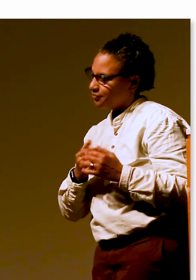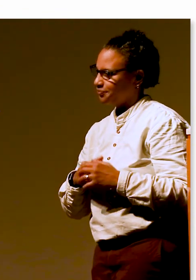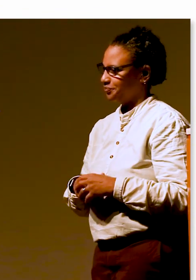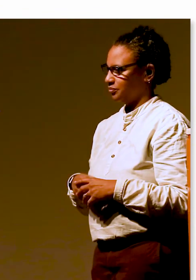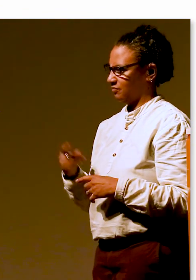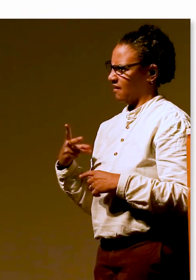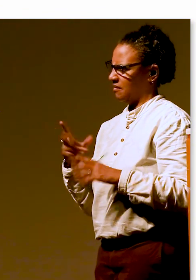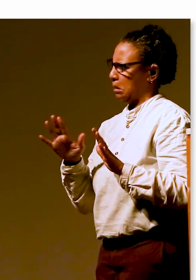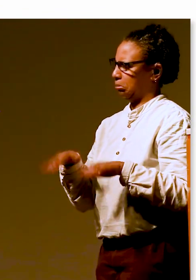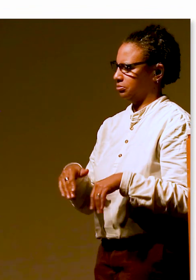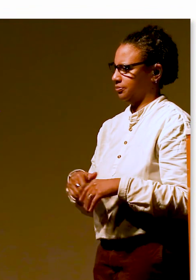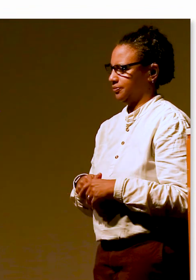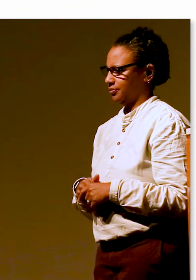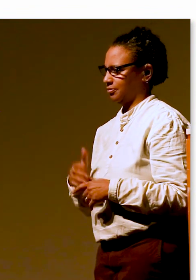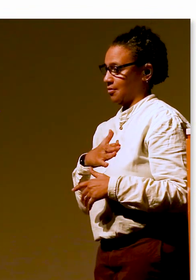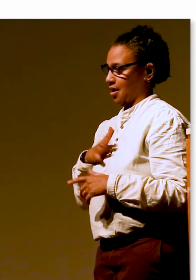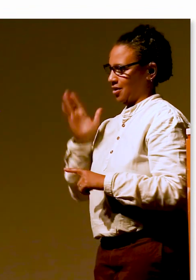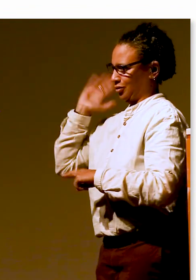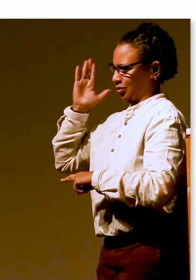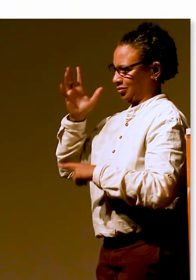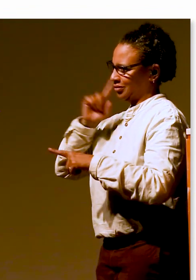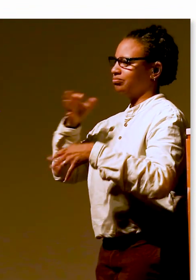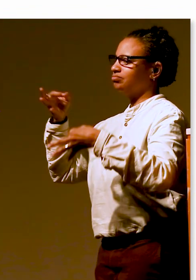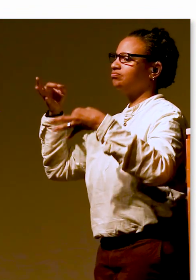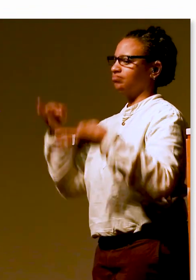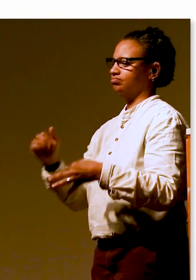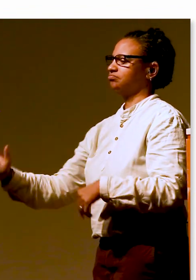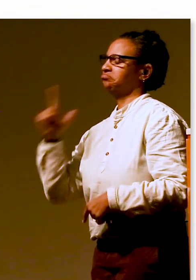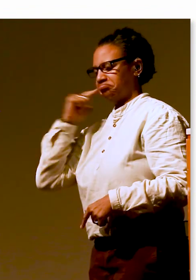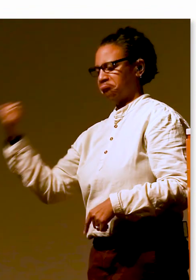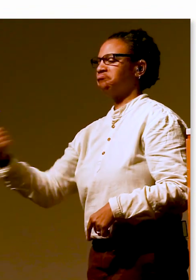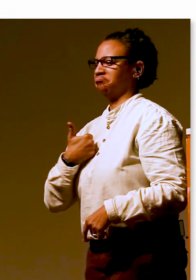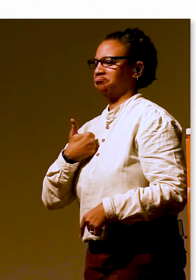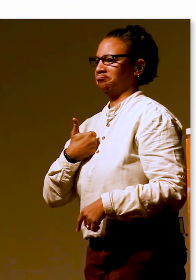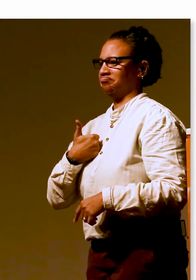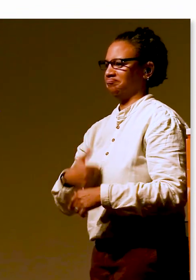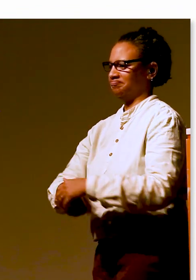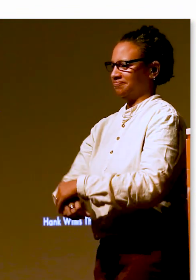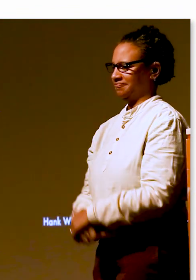It's my talk, my rules.